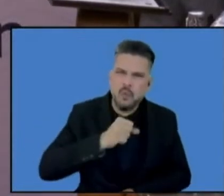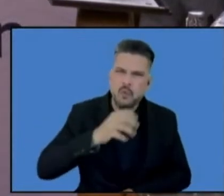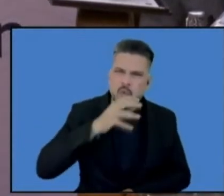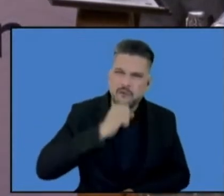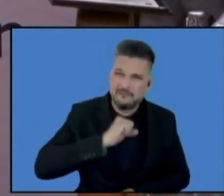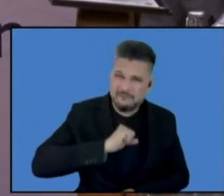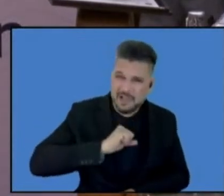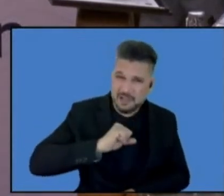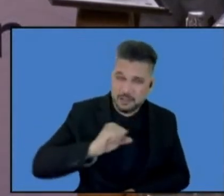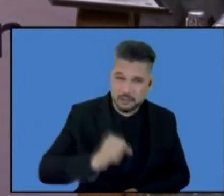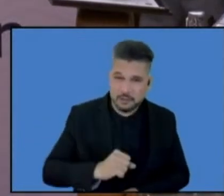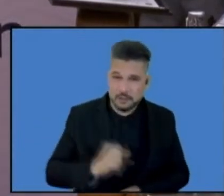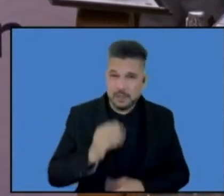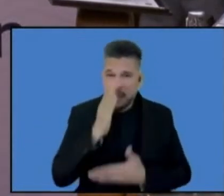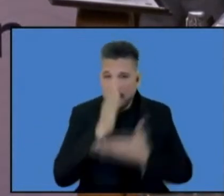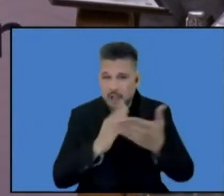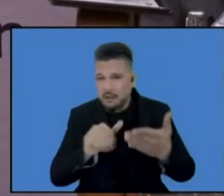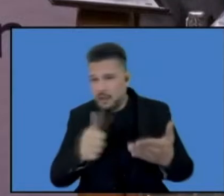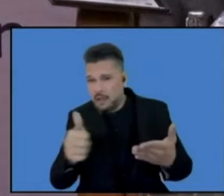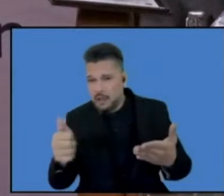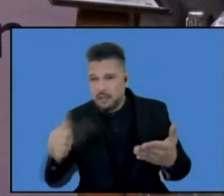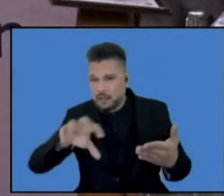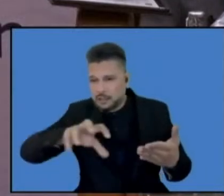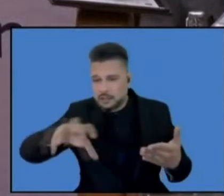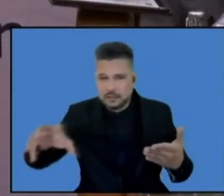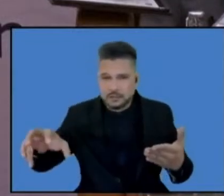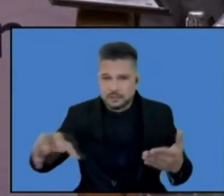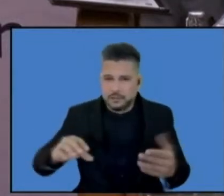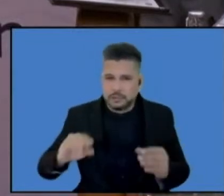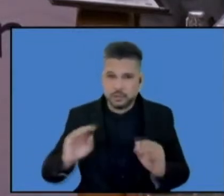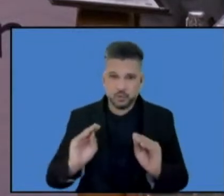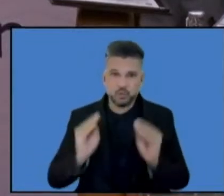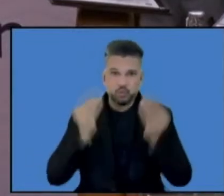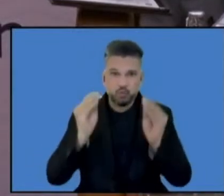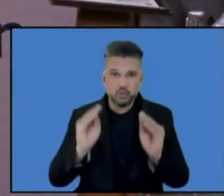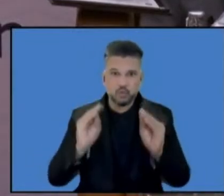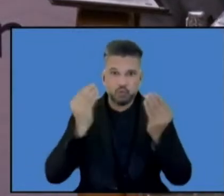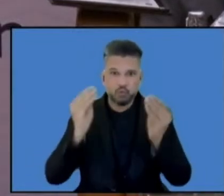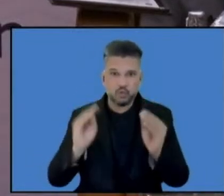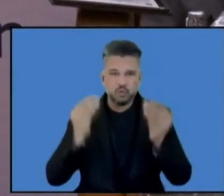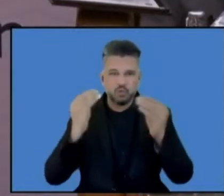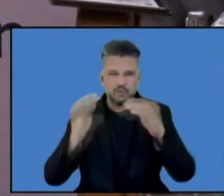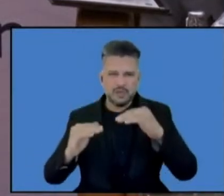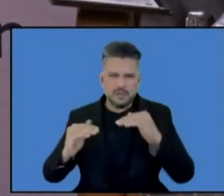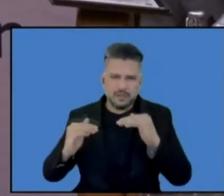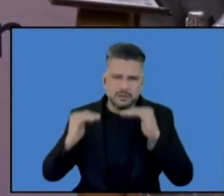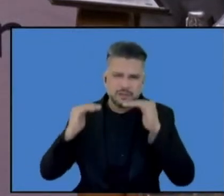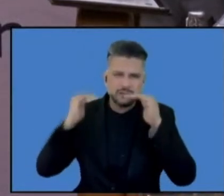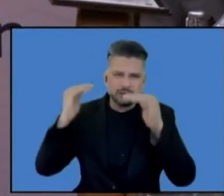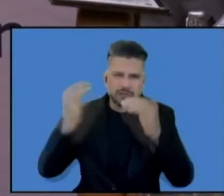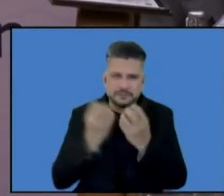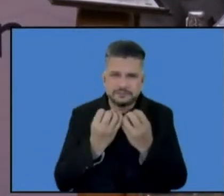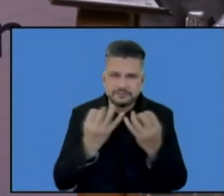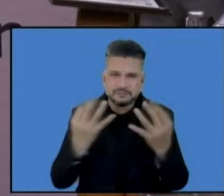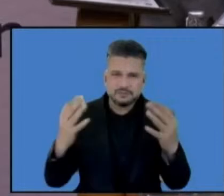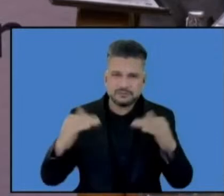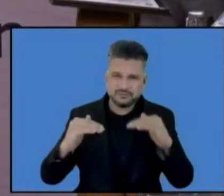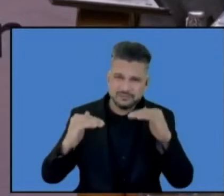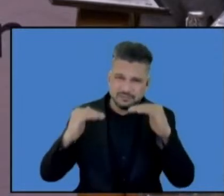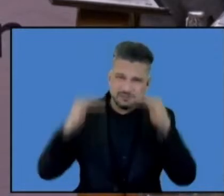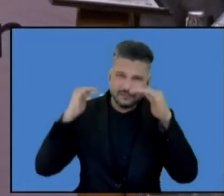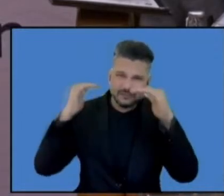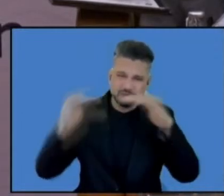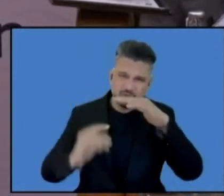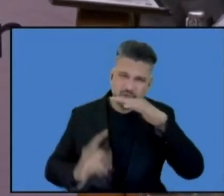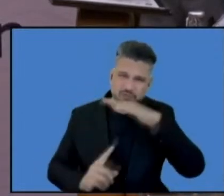youth bulge with a high percentage of the population, among that most active one, young population, that are looking for opportunities outside